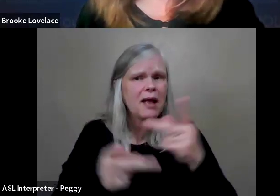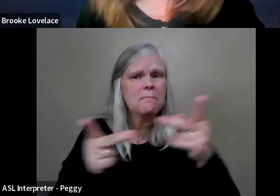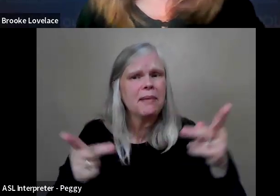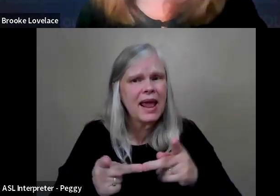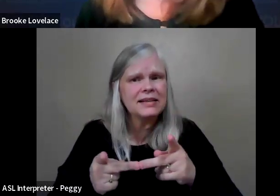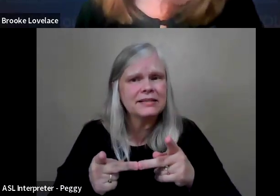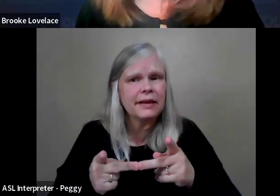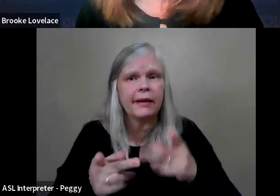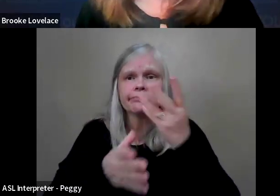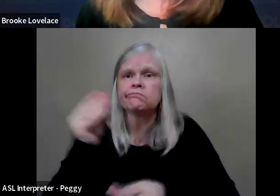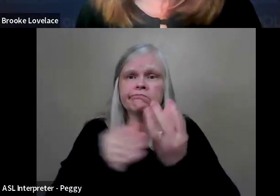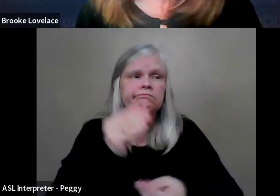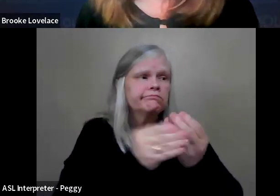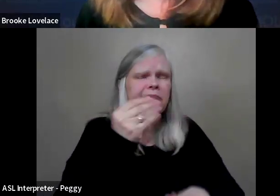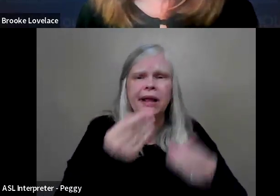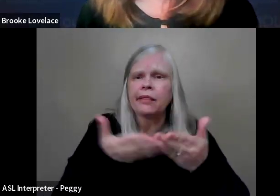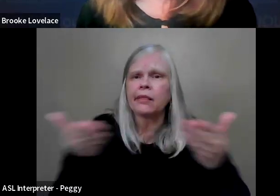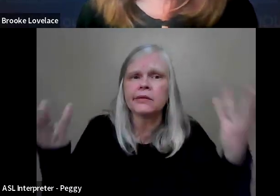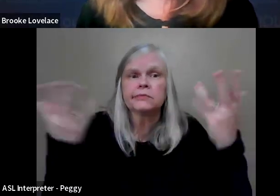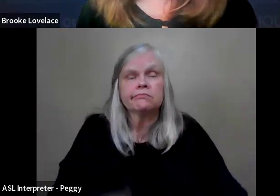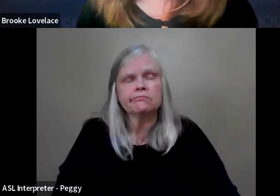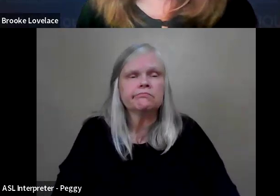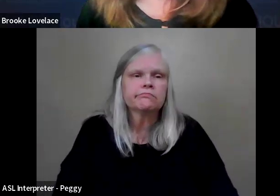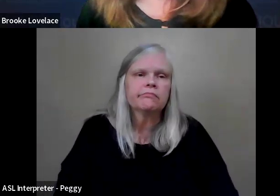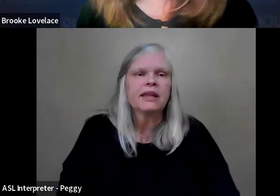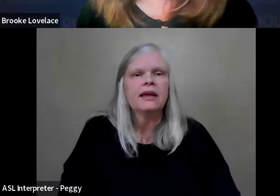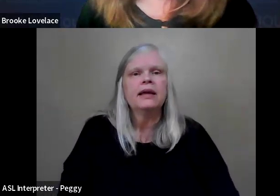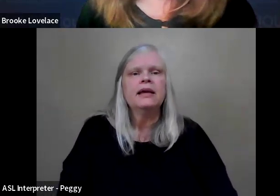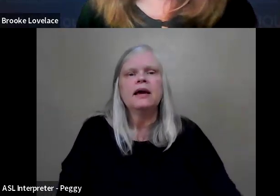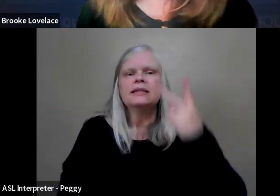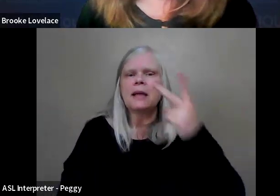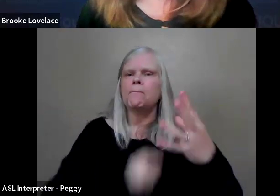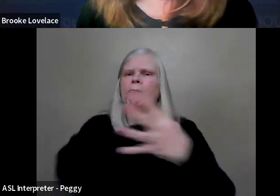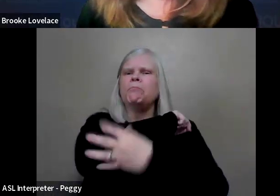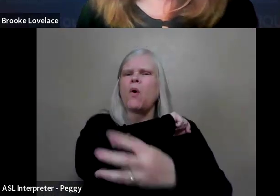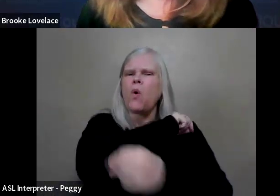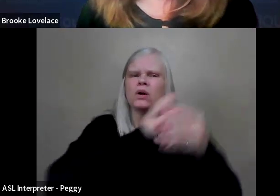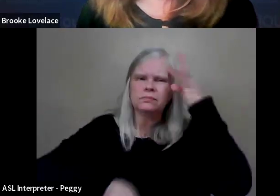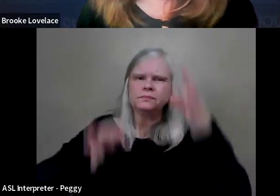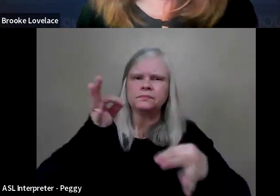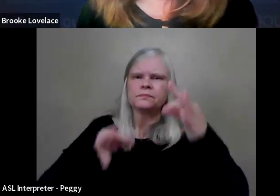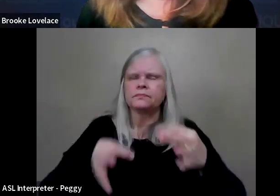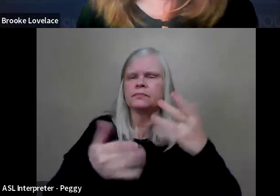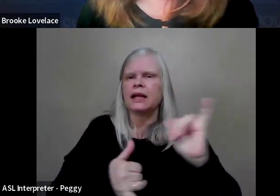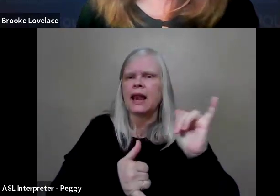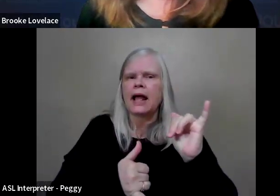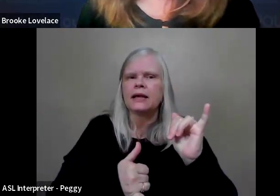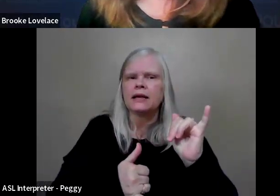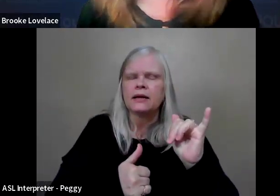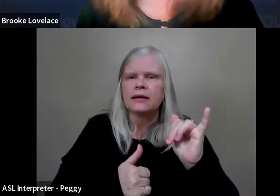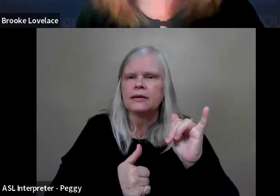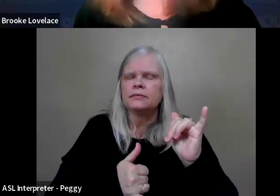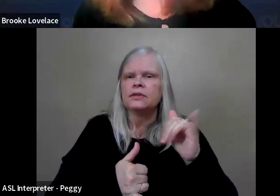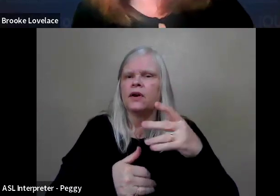misplacing items. We also see poor judgment as a sign of dementia. Could be falling into